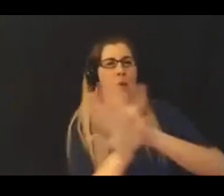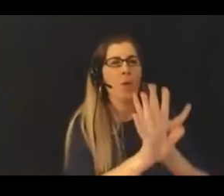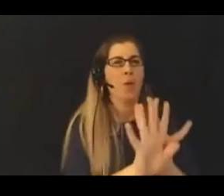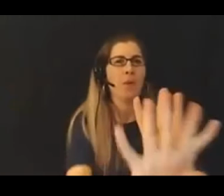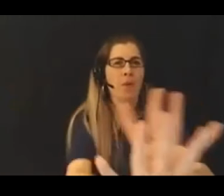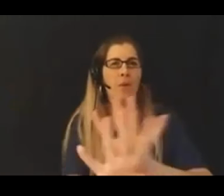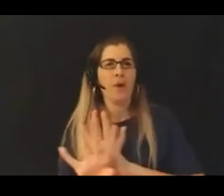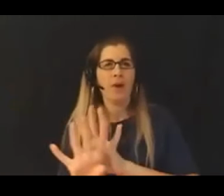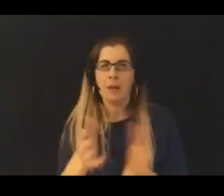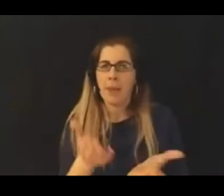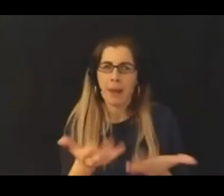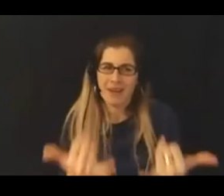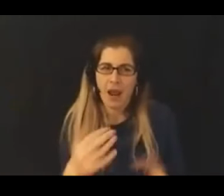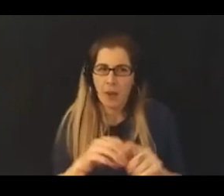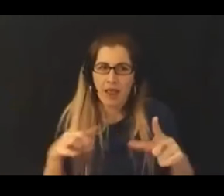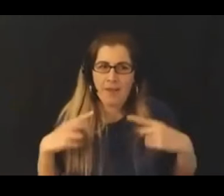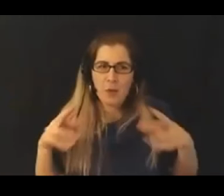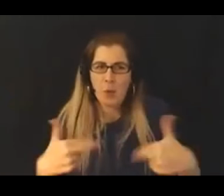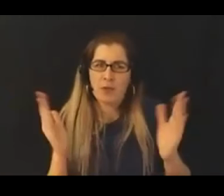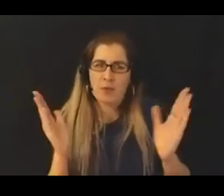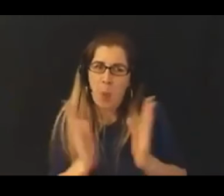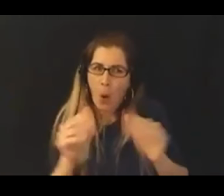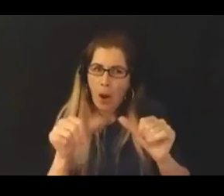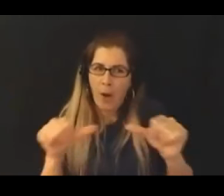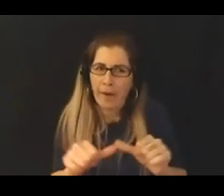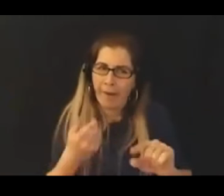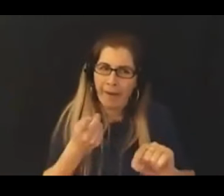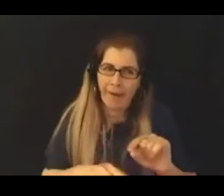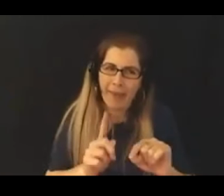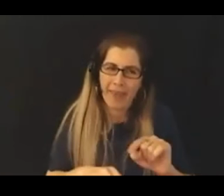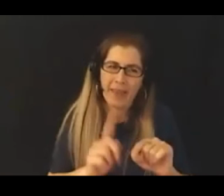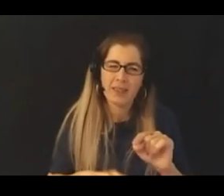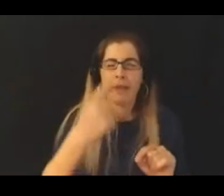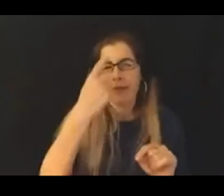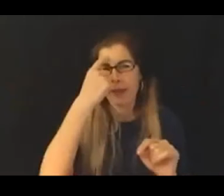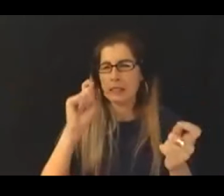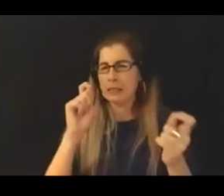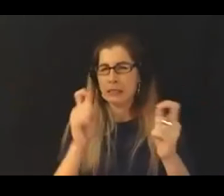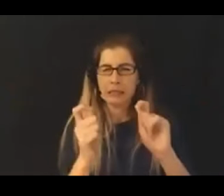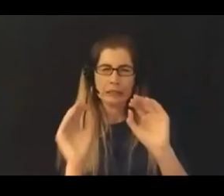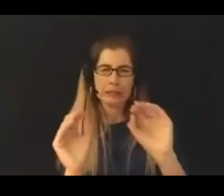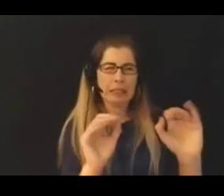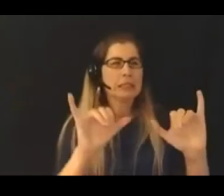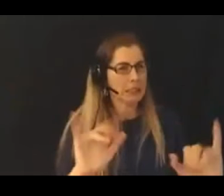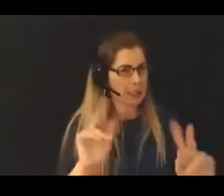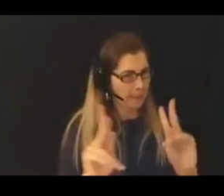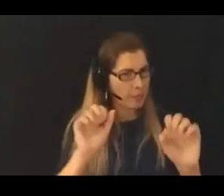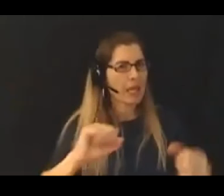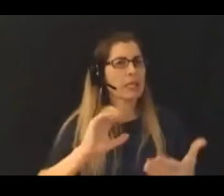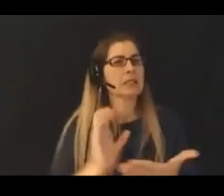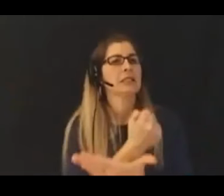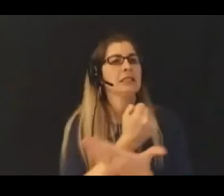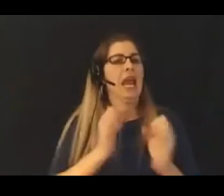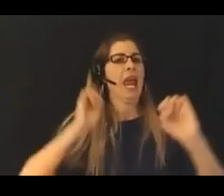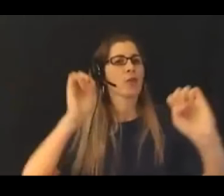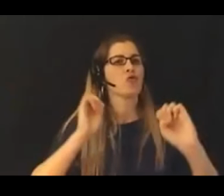That may not be possible. And so finding ways to help people get, you know, that kind of aerobic fix without